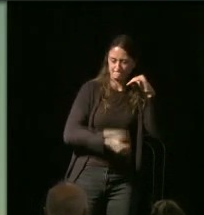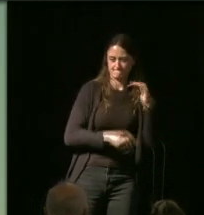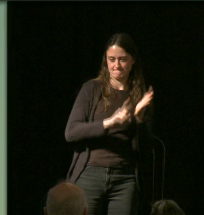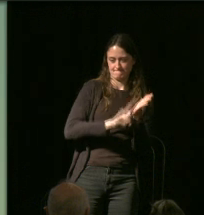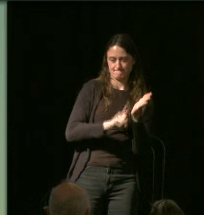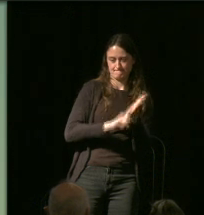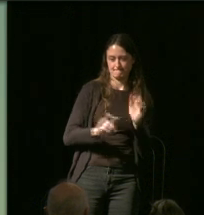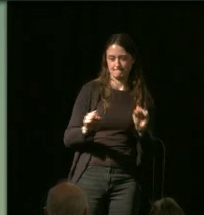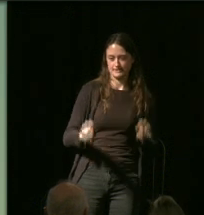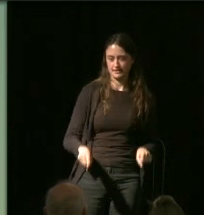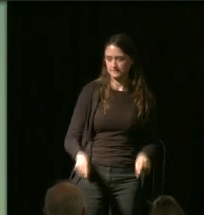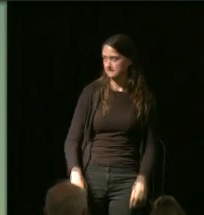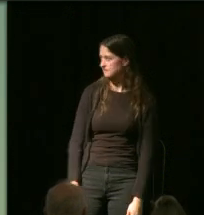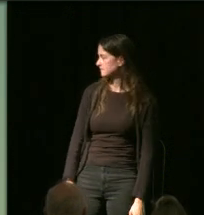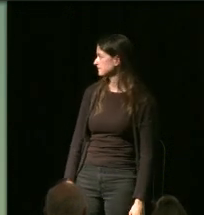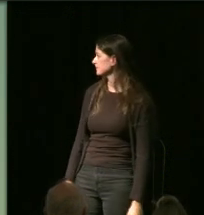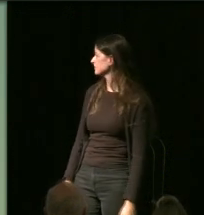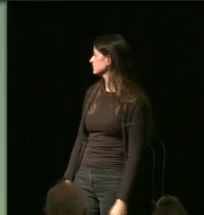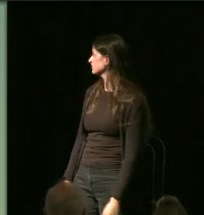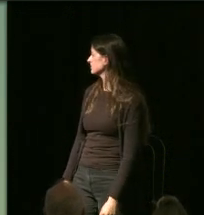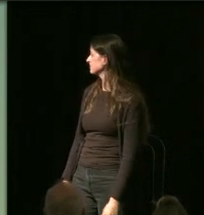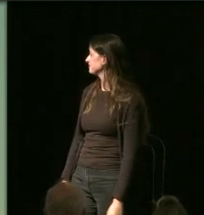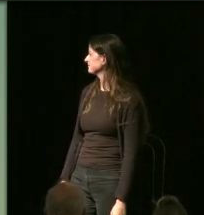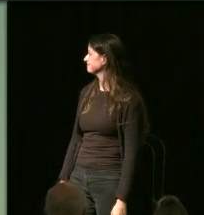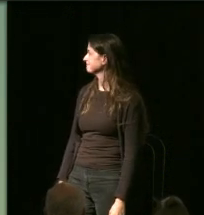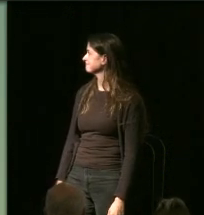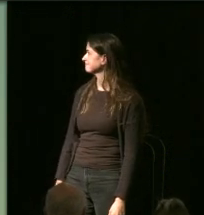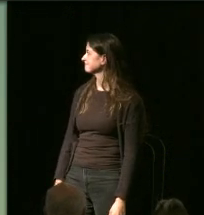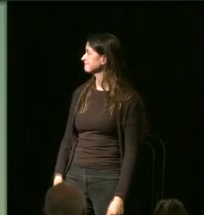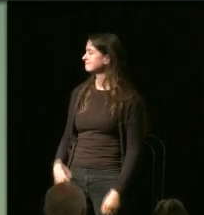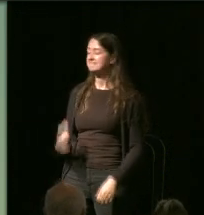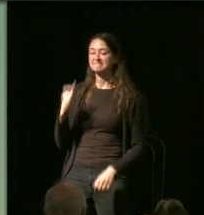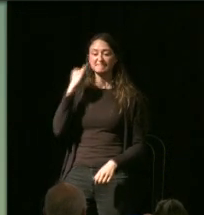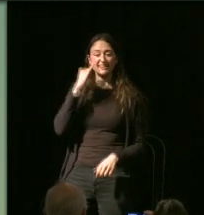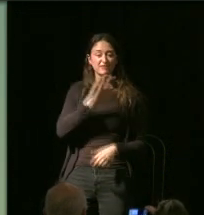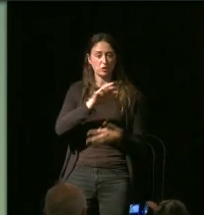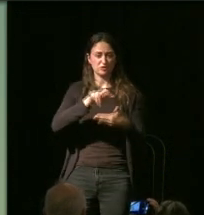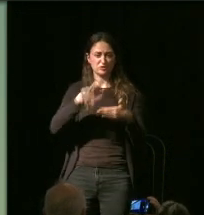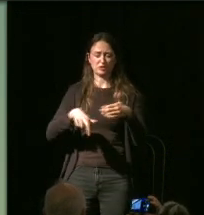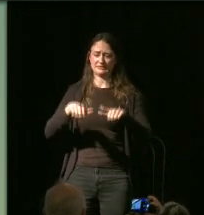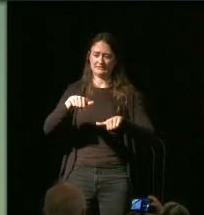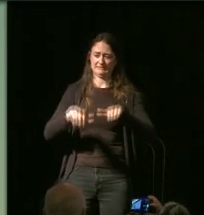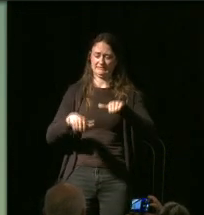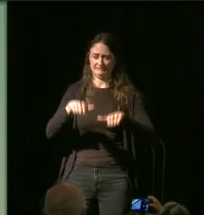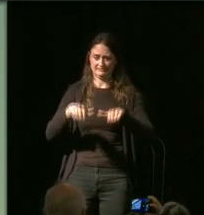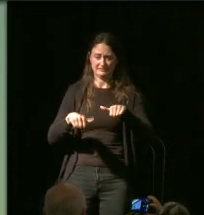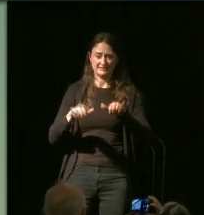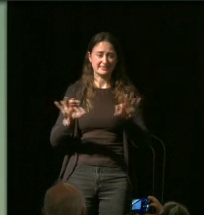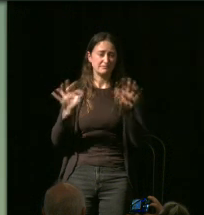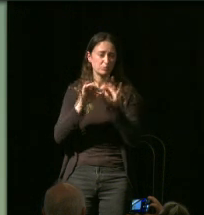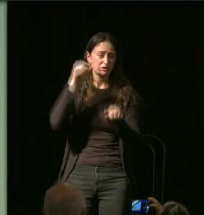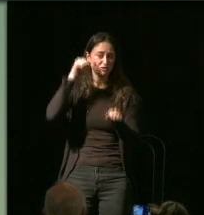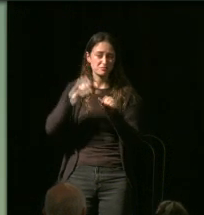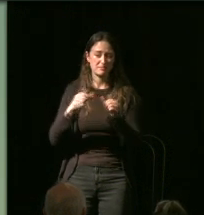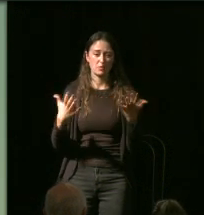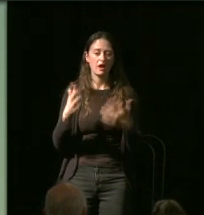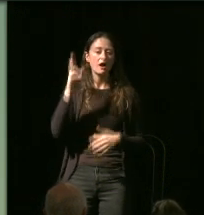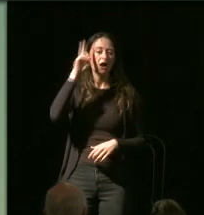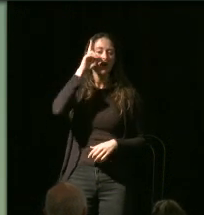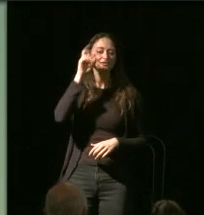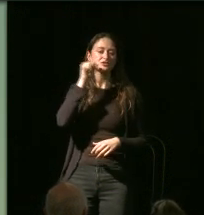Things to remember if your results are inconclusive. Usher syndrome is a clinical diagnosis. We're still learning about genes and Usher